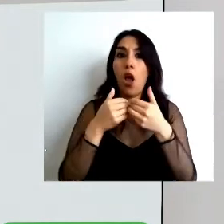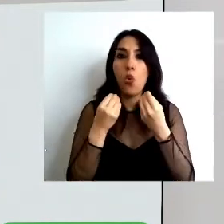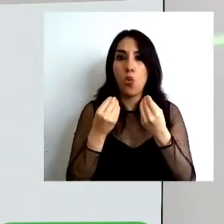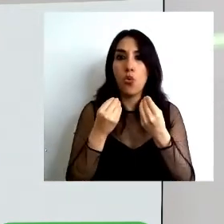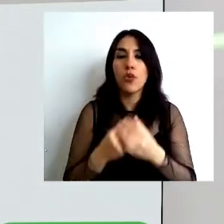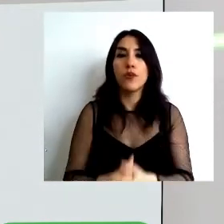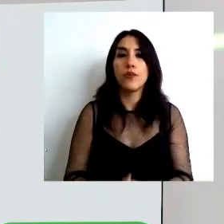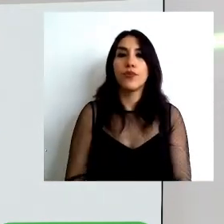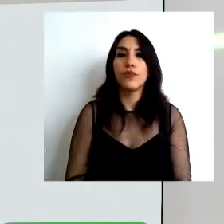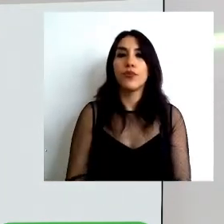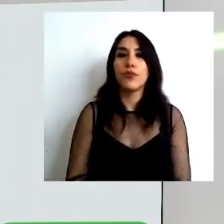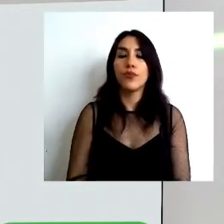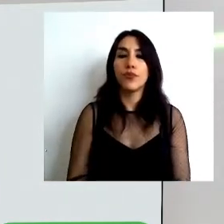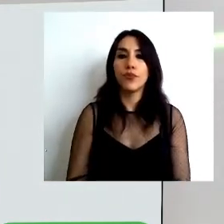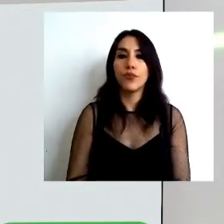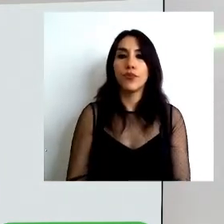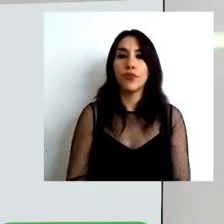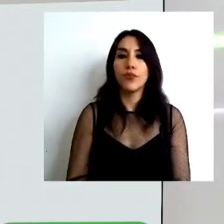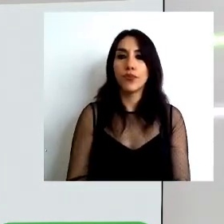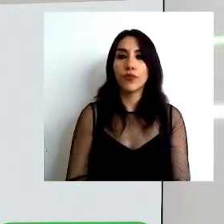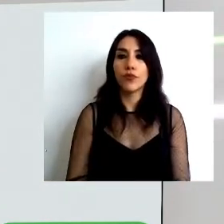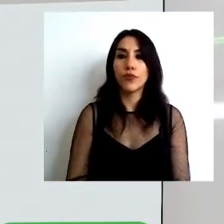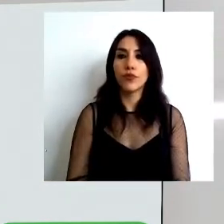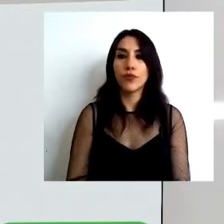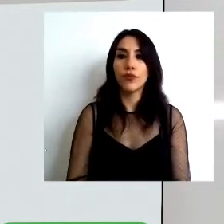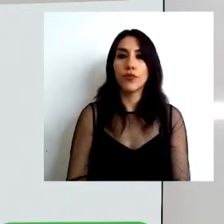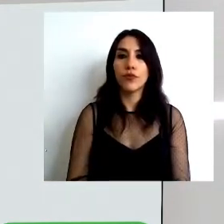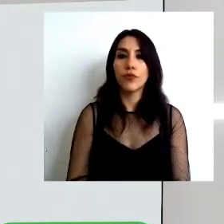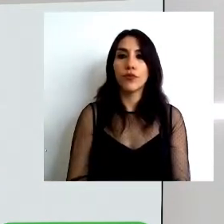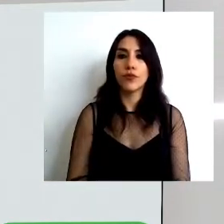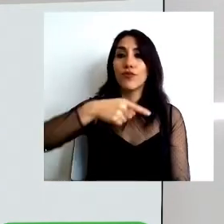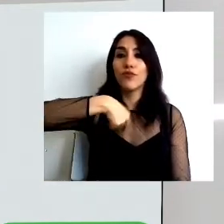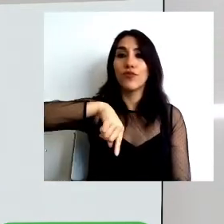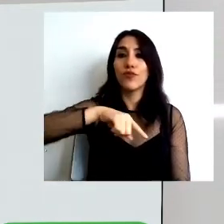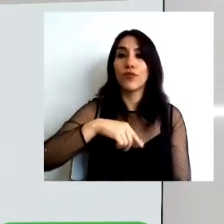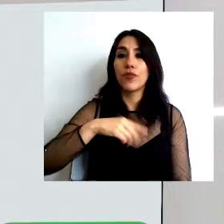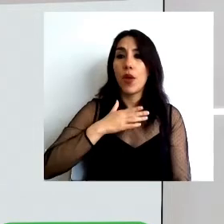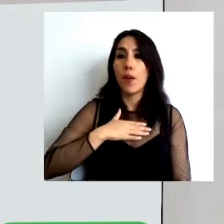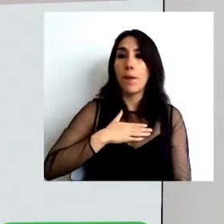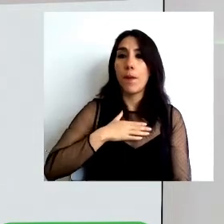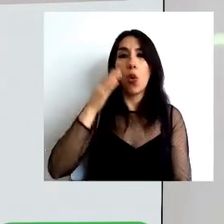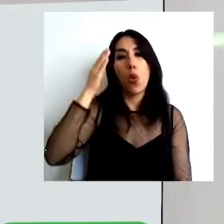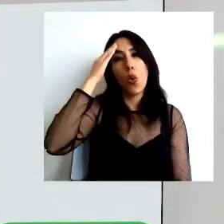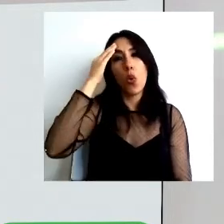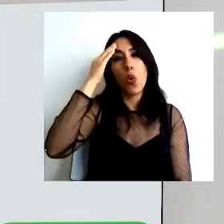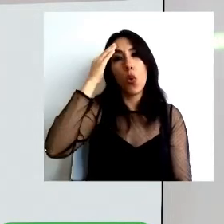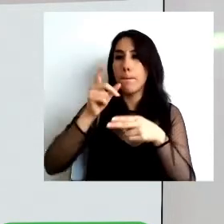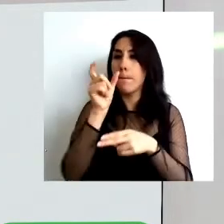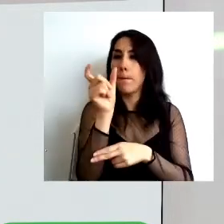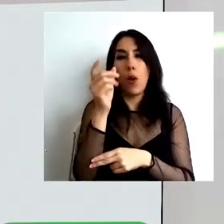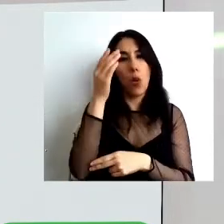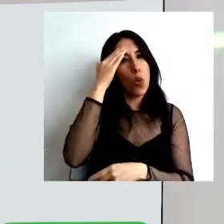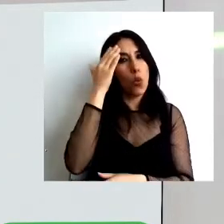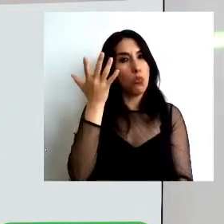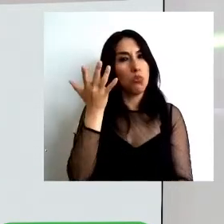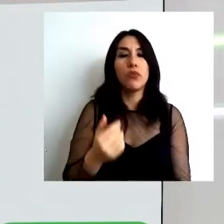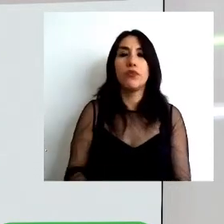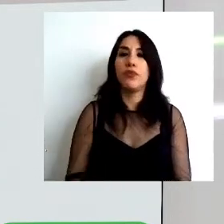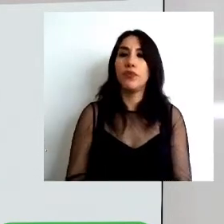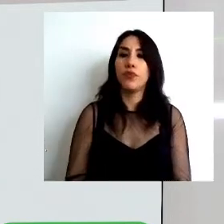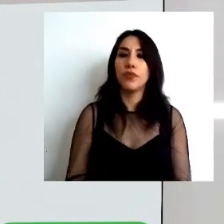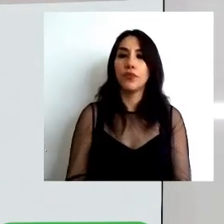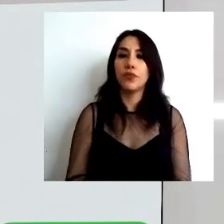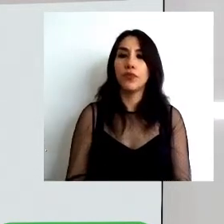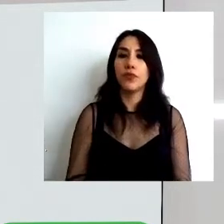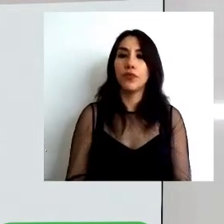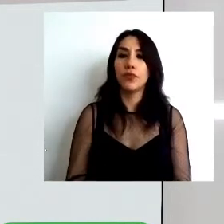Replication and transfer is only one approach, one pathway to achieve what we call system change, to achieve